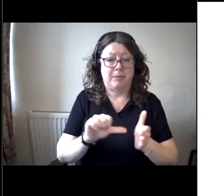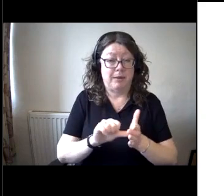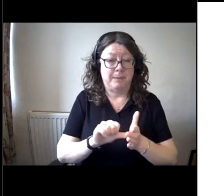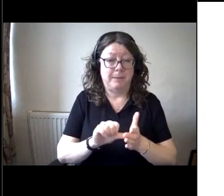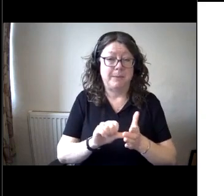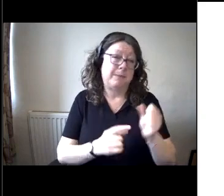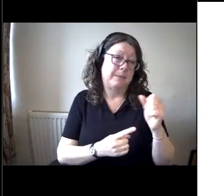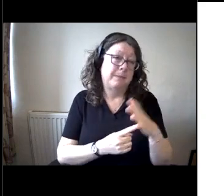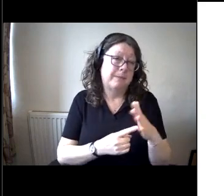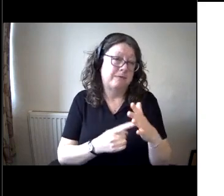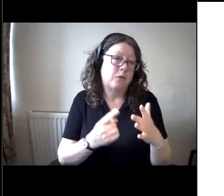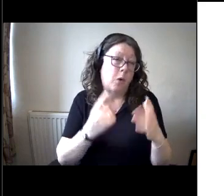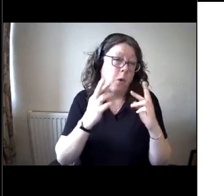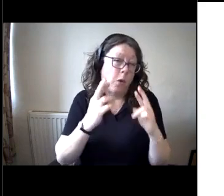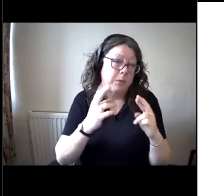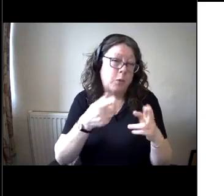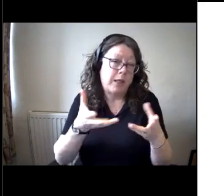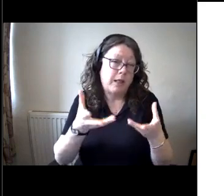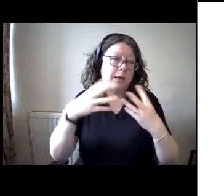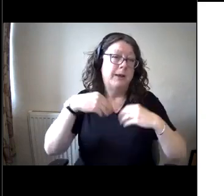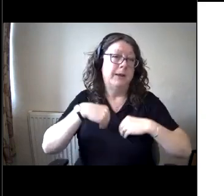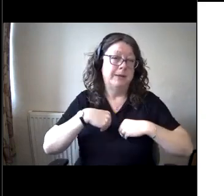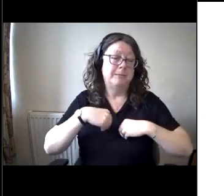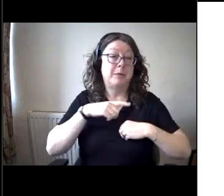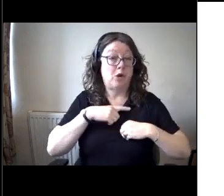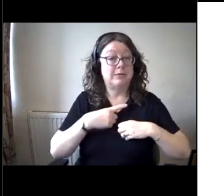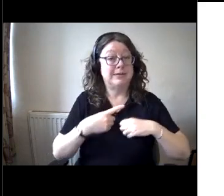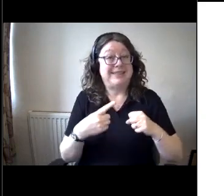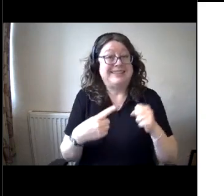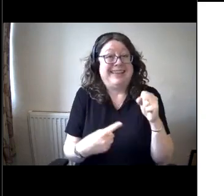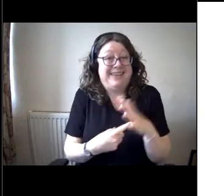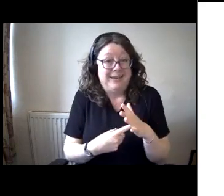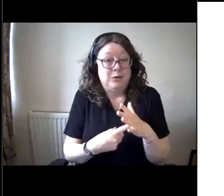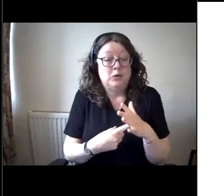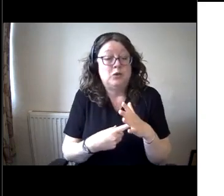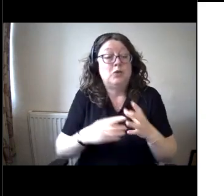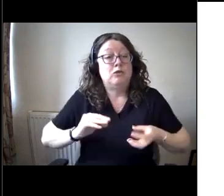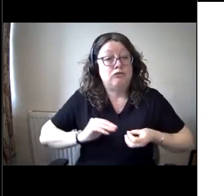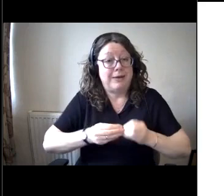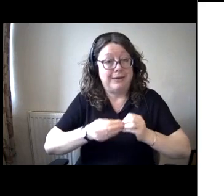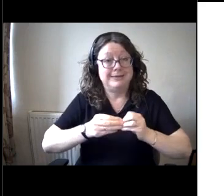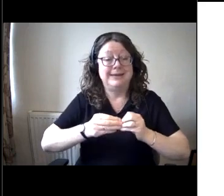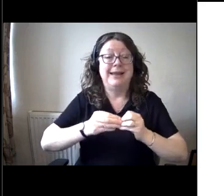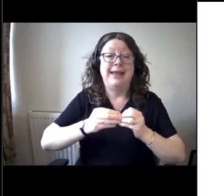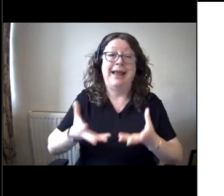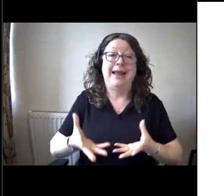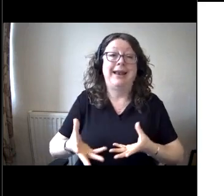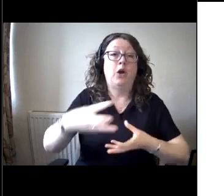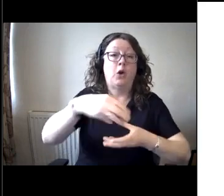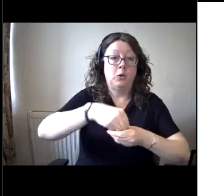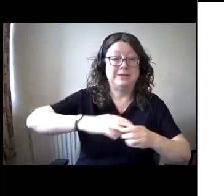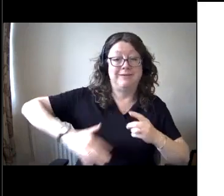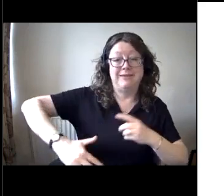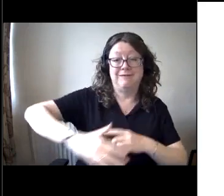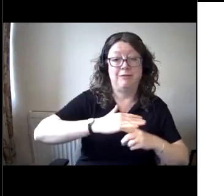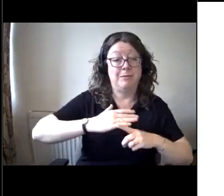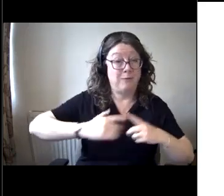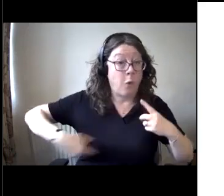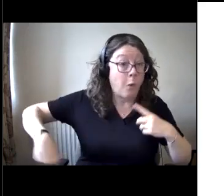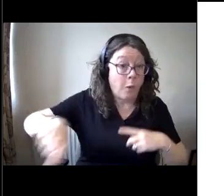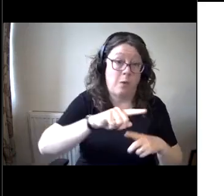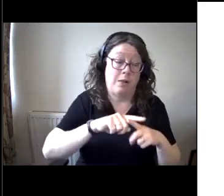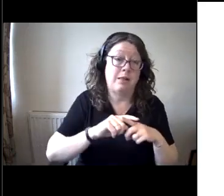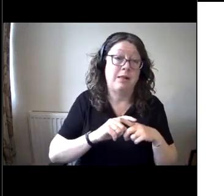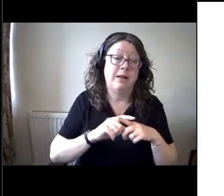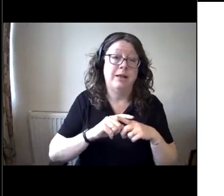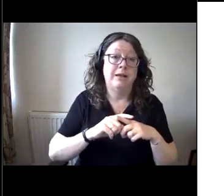that's all about creating an inclusive environment for everyone and really thinking about the intention behind any of